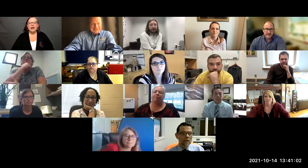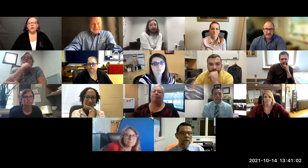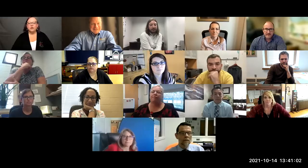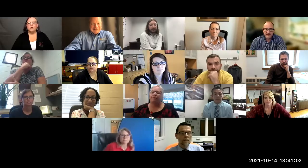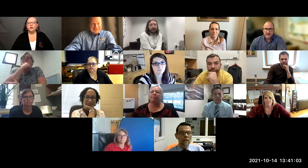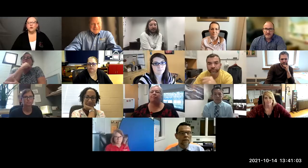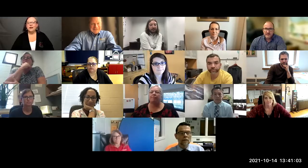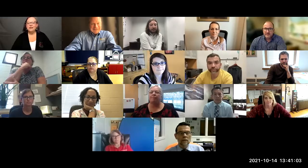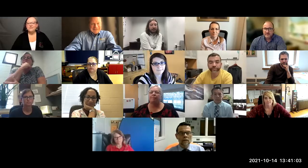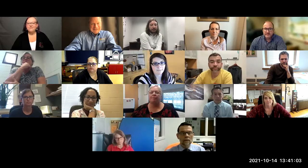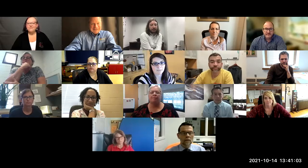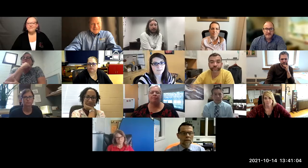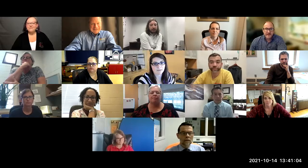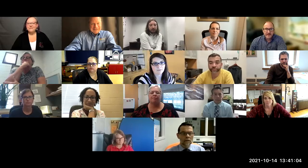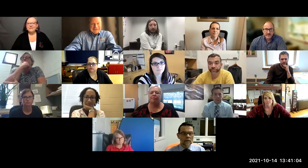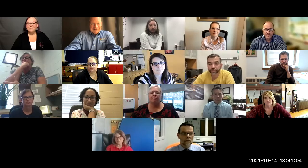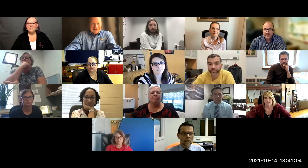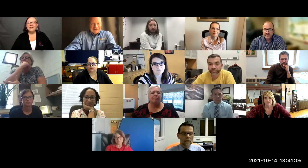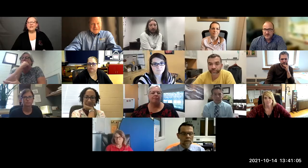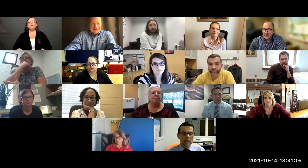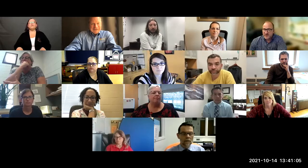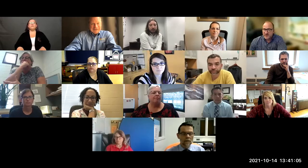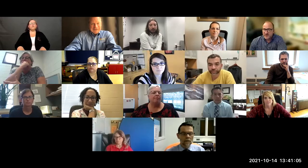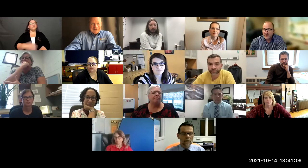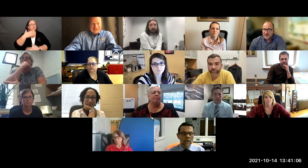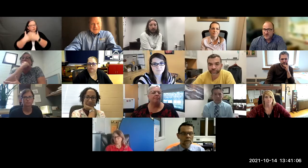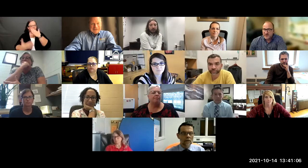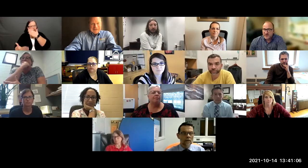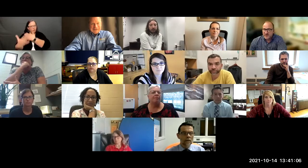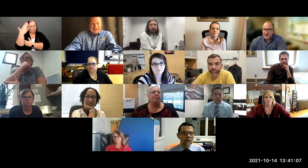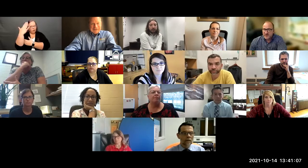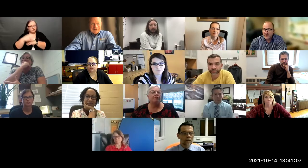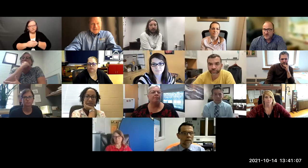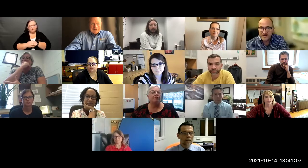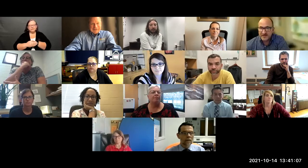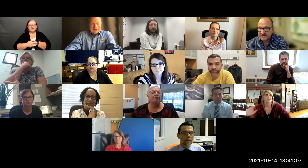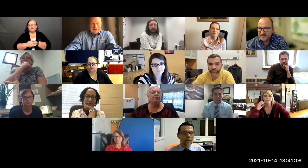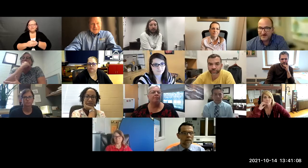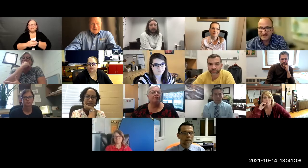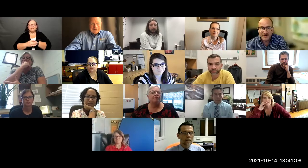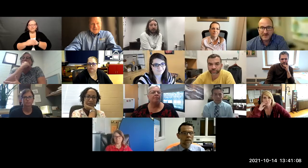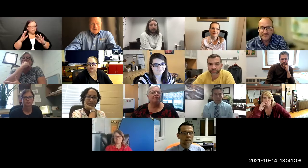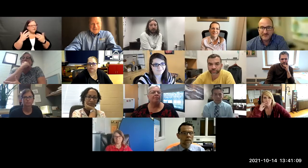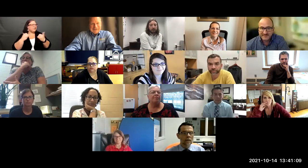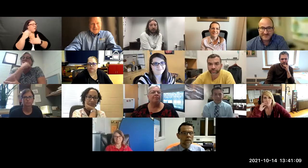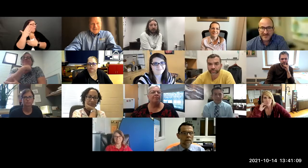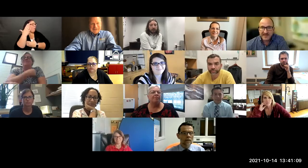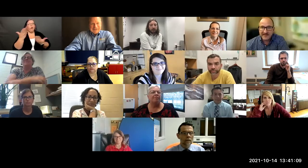Okay, now we'll go to Oren. Good morning. Still morning here in